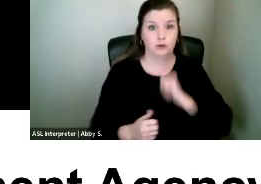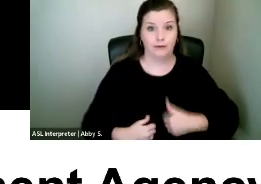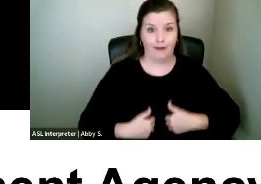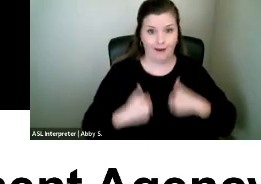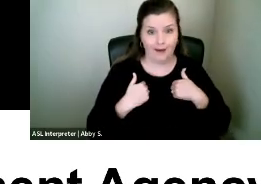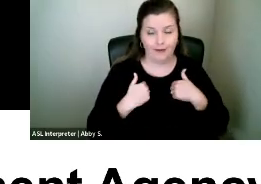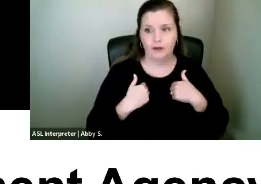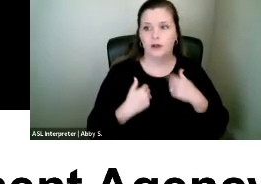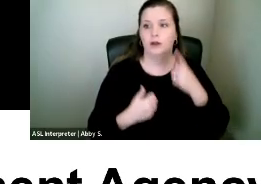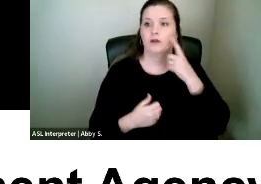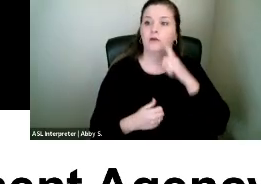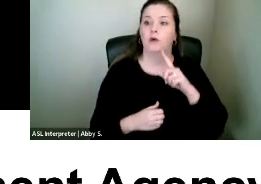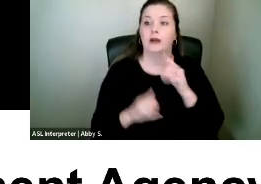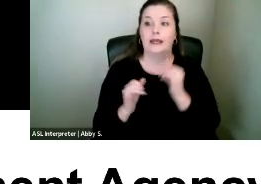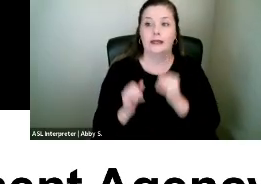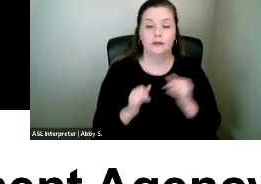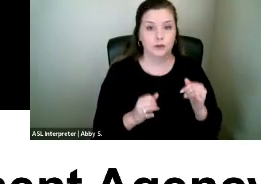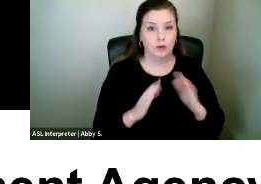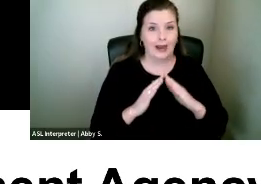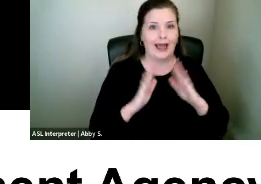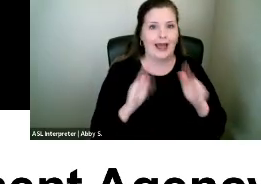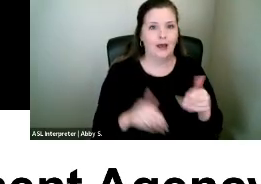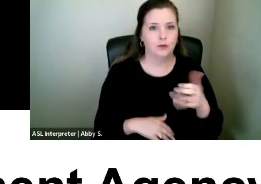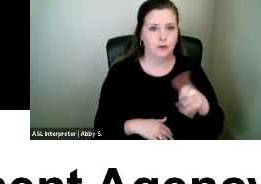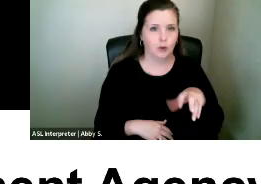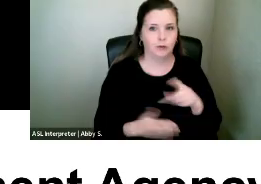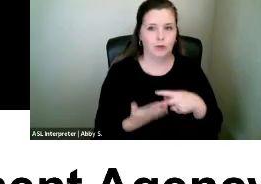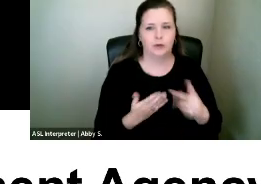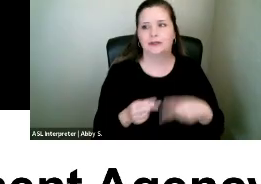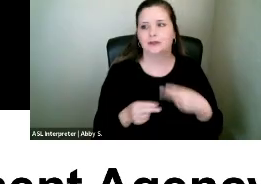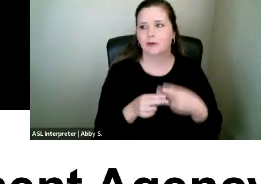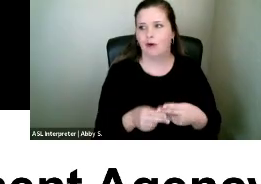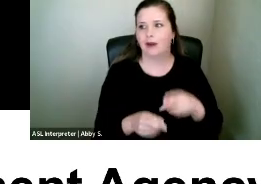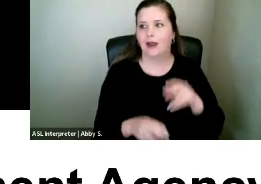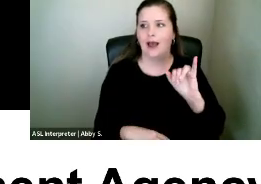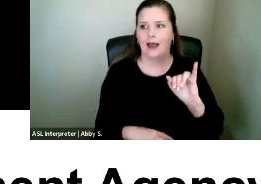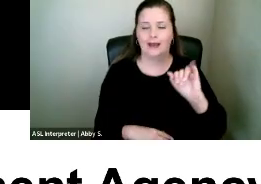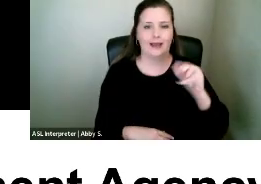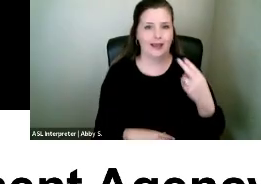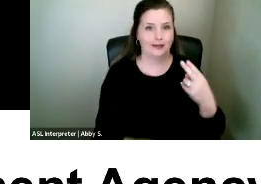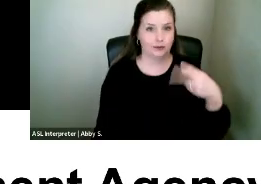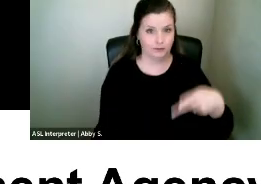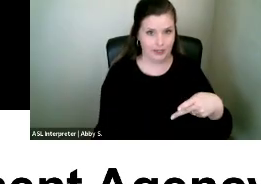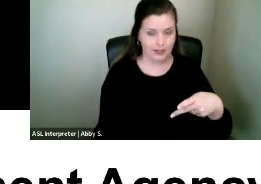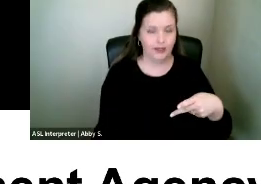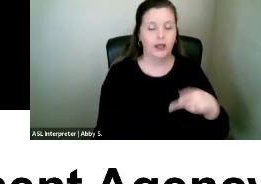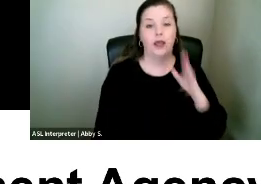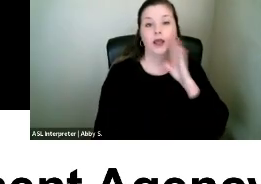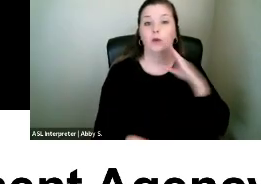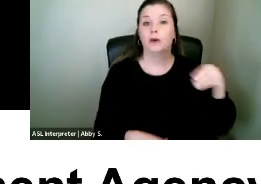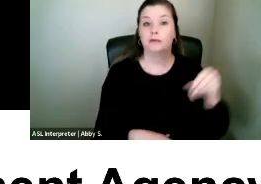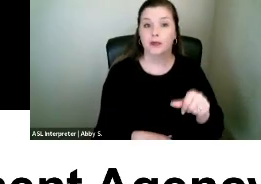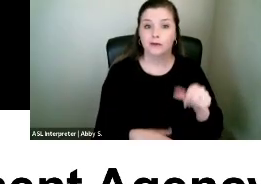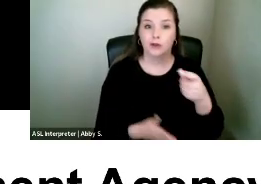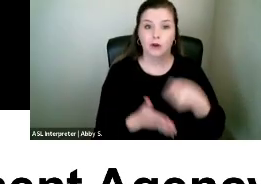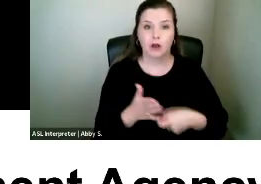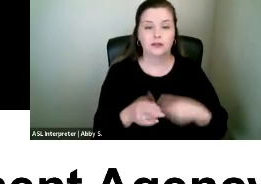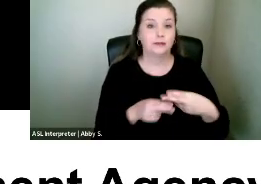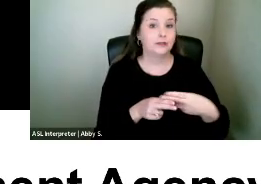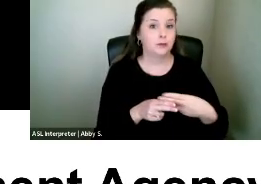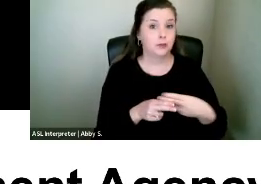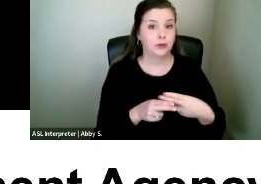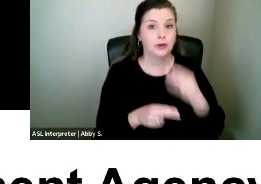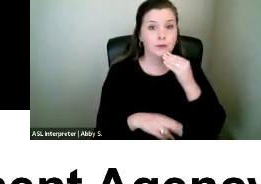and Household Program, or IHP, which covers the cost of temporary